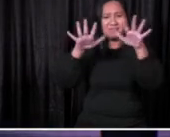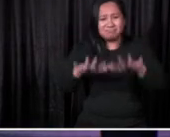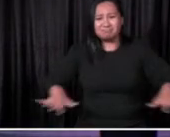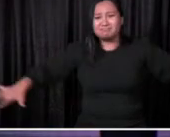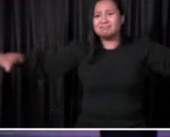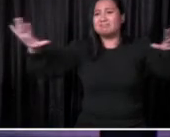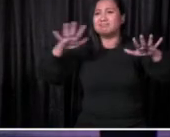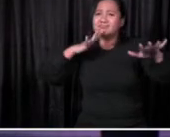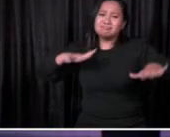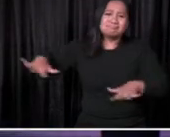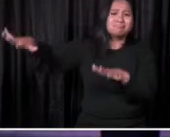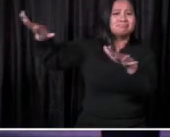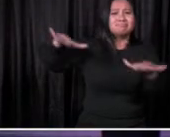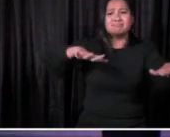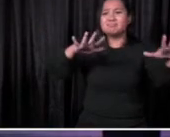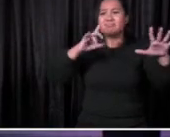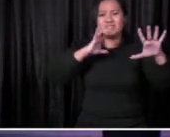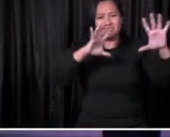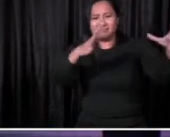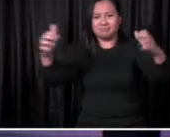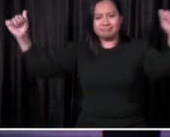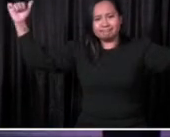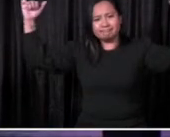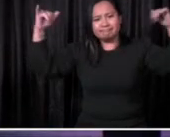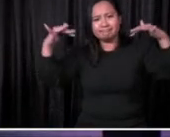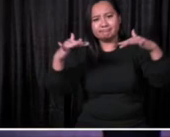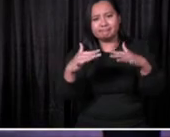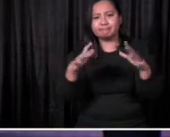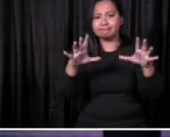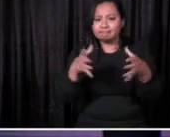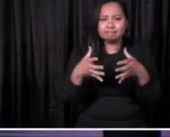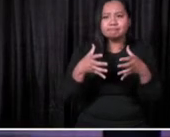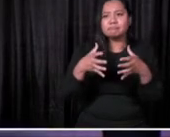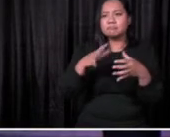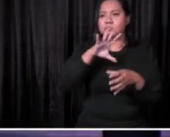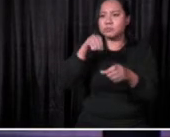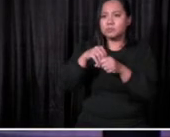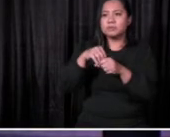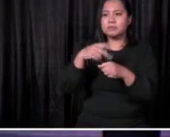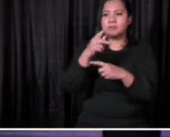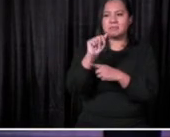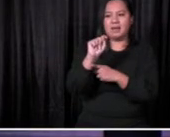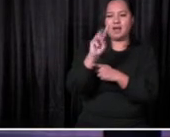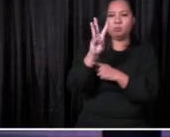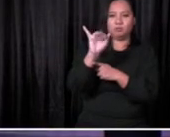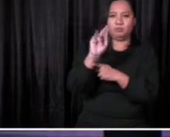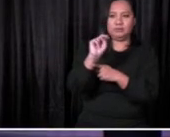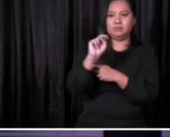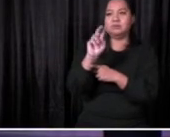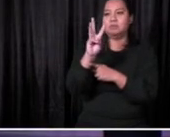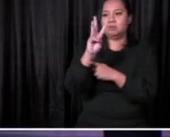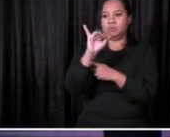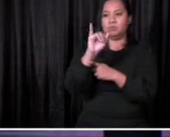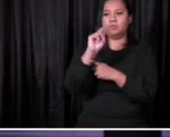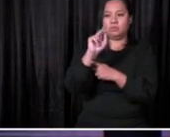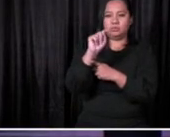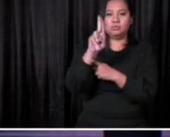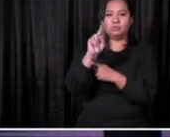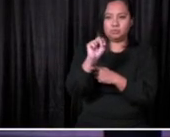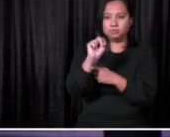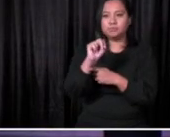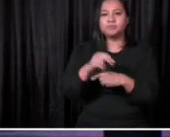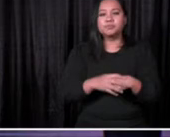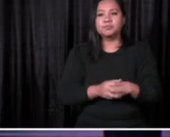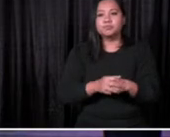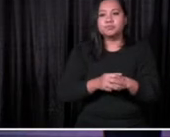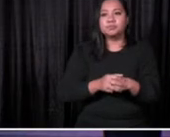surrounding valley and foothills, including the Patwin Wintun. Sacramento State recognizes these lands and